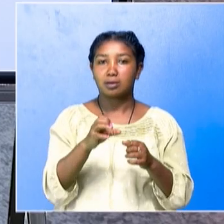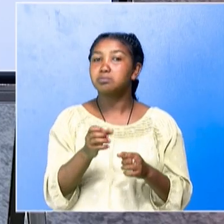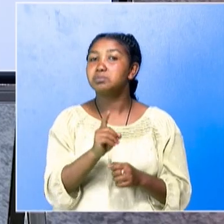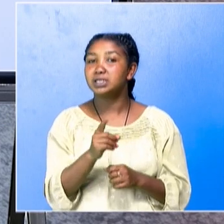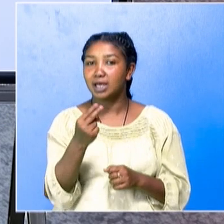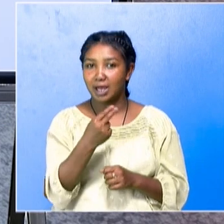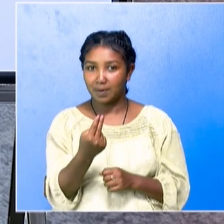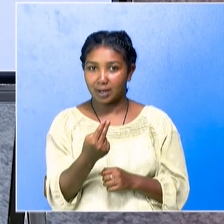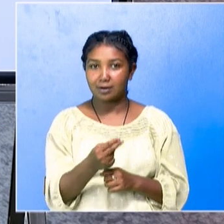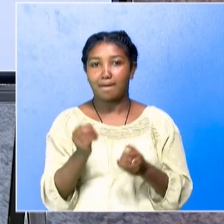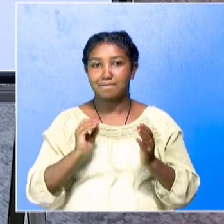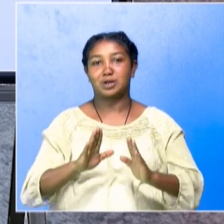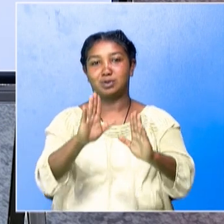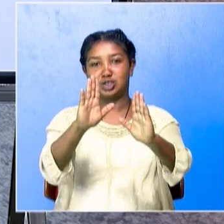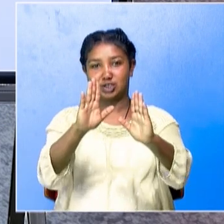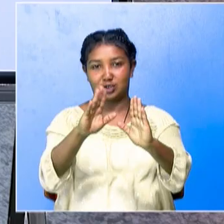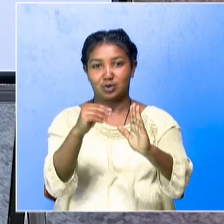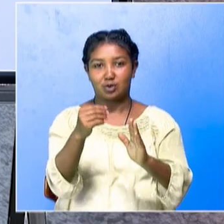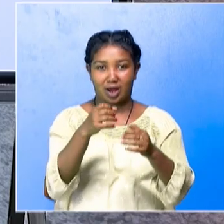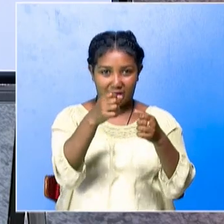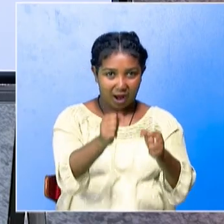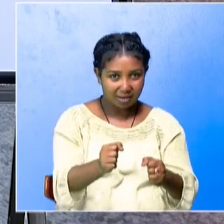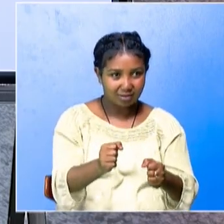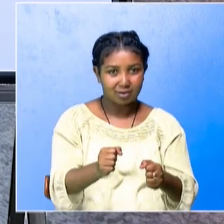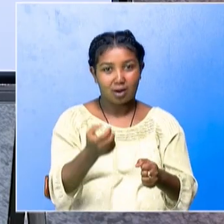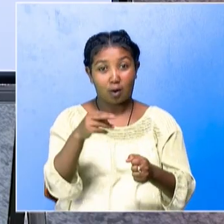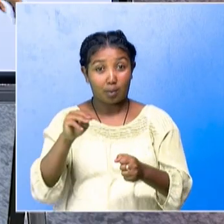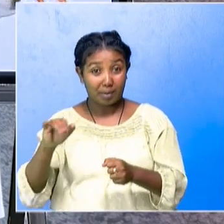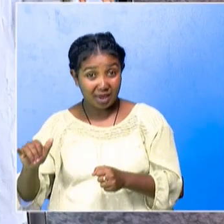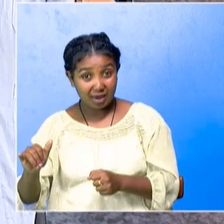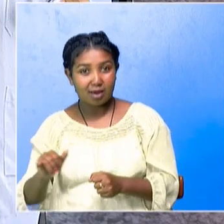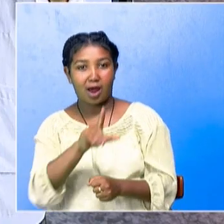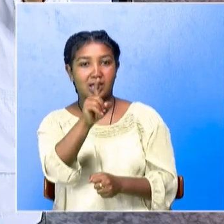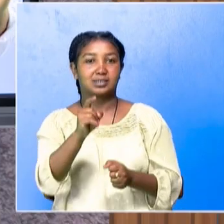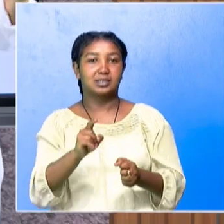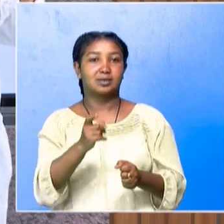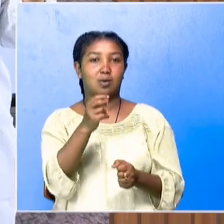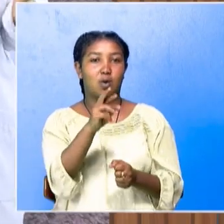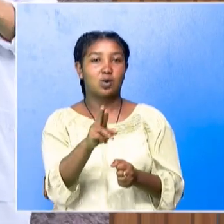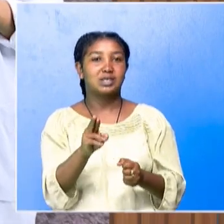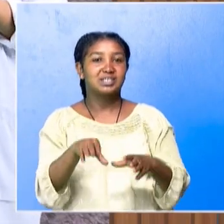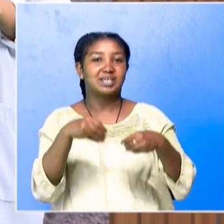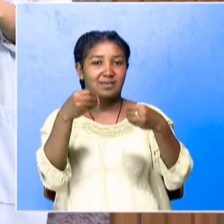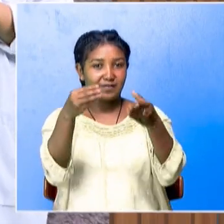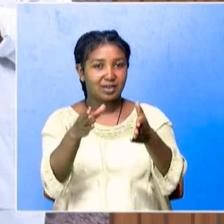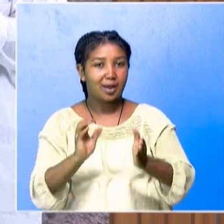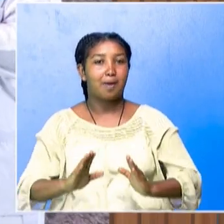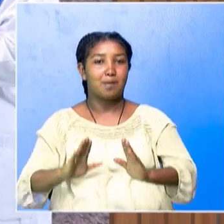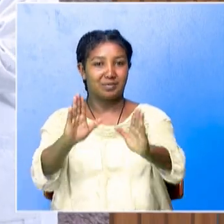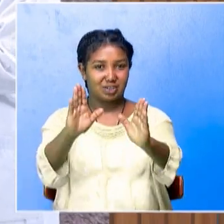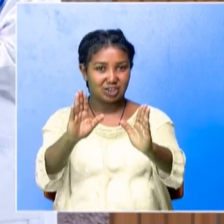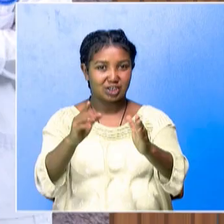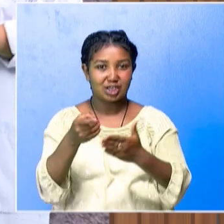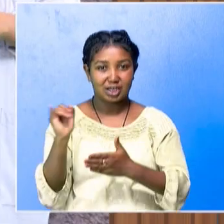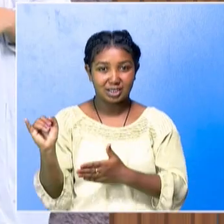Bravo, students. Permission. We can use can or may, asking or giving permission.